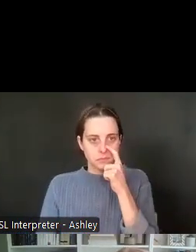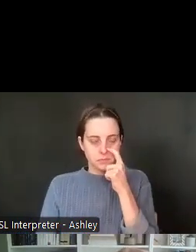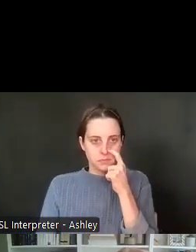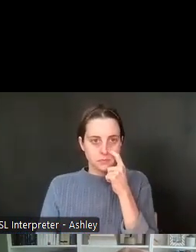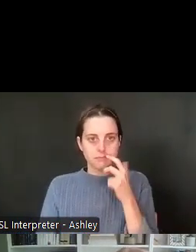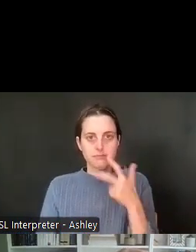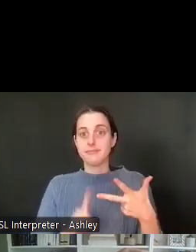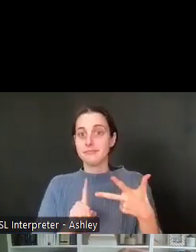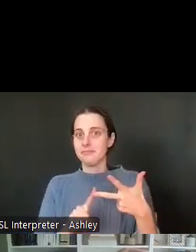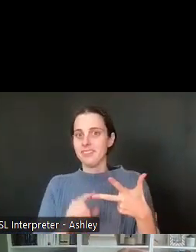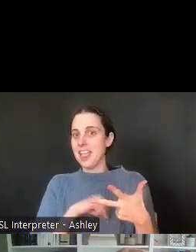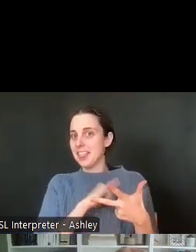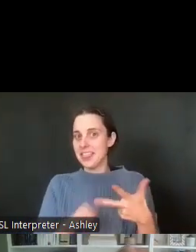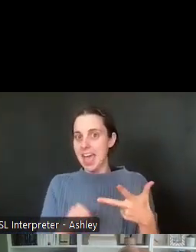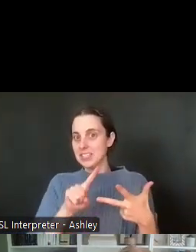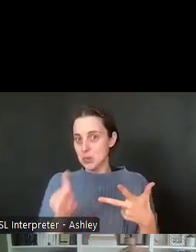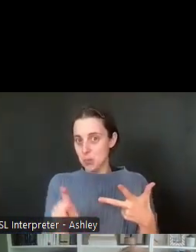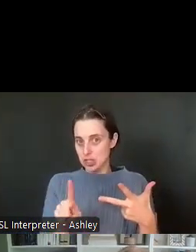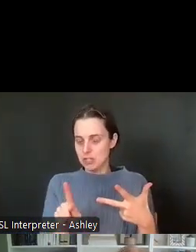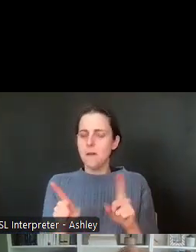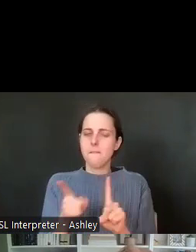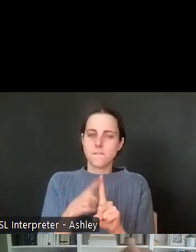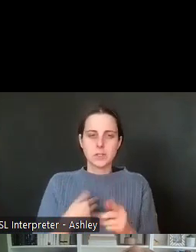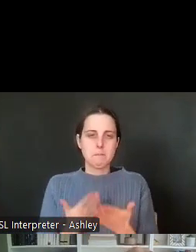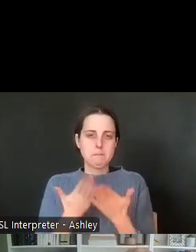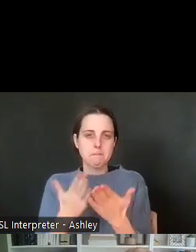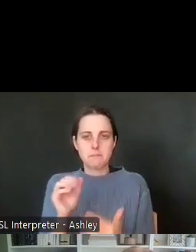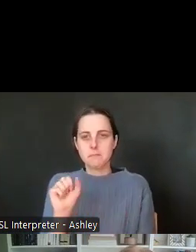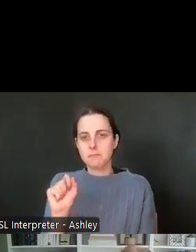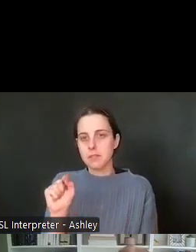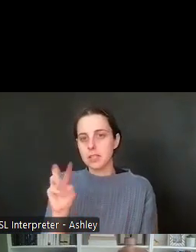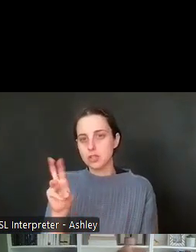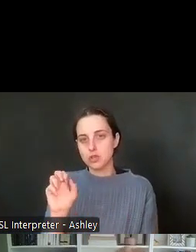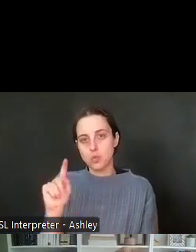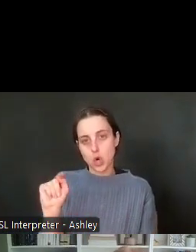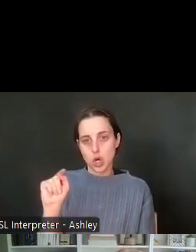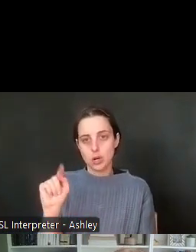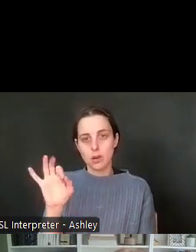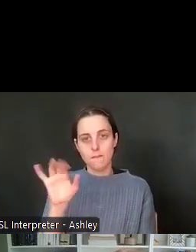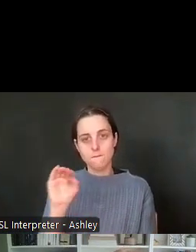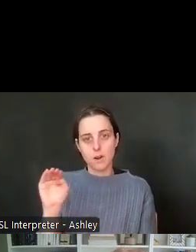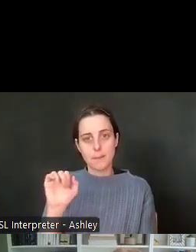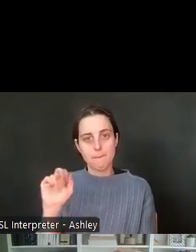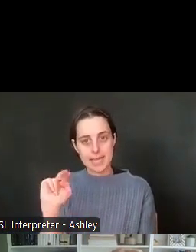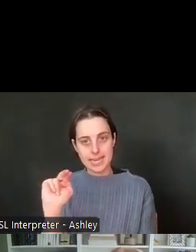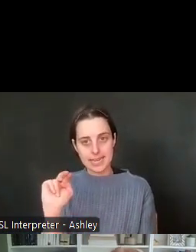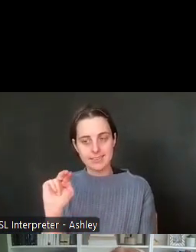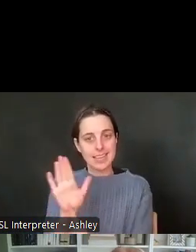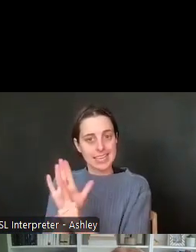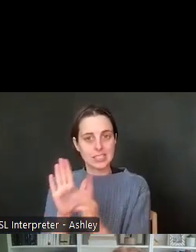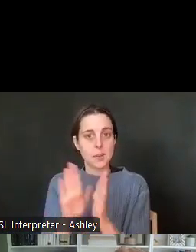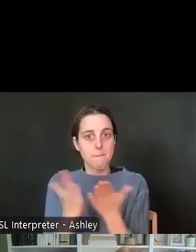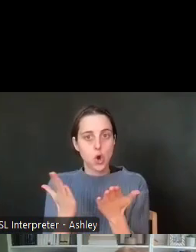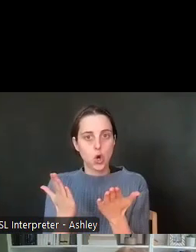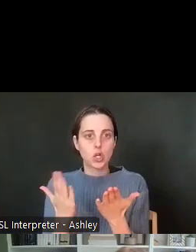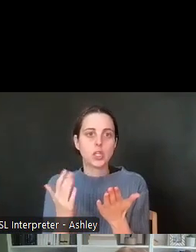wanted to bring up some work from Stuart Friedman, who wrote a book. It's been 10 years ago now, but I think it has stood the test of time. And it's